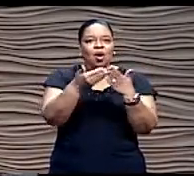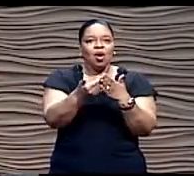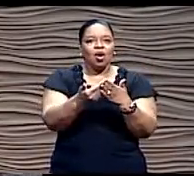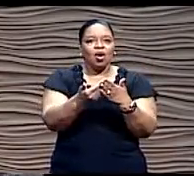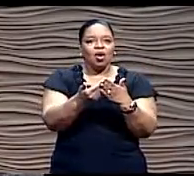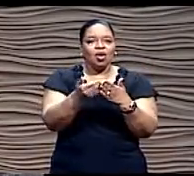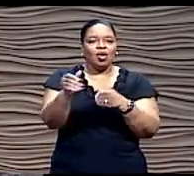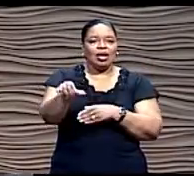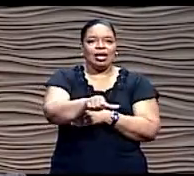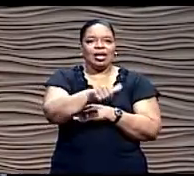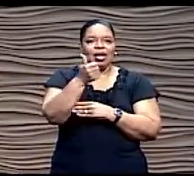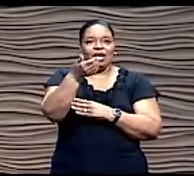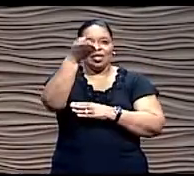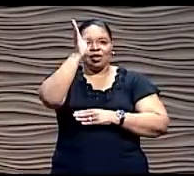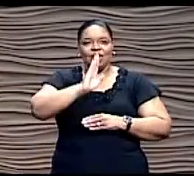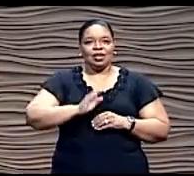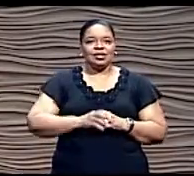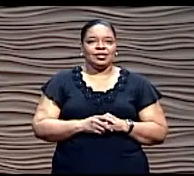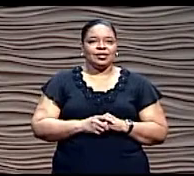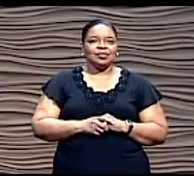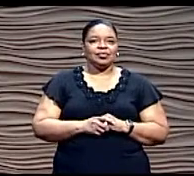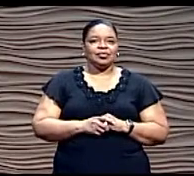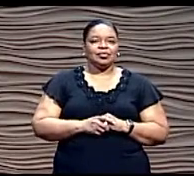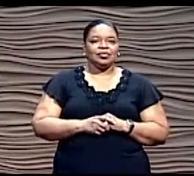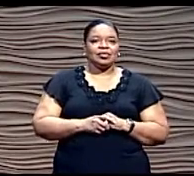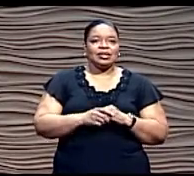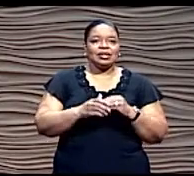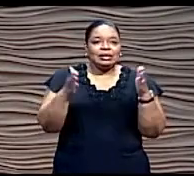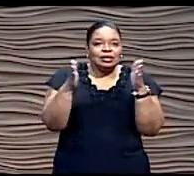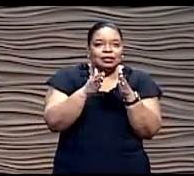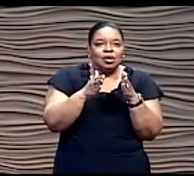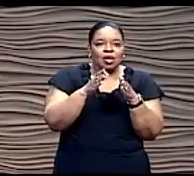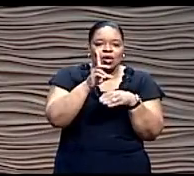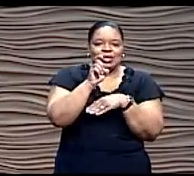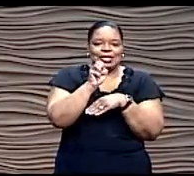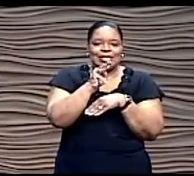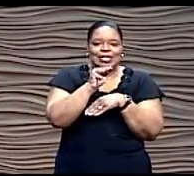other gods, demigods,